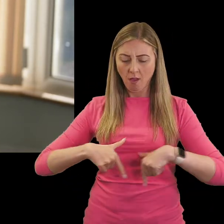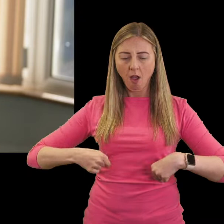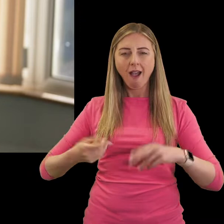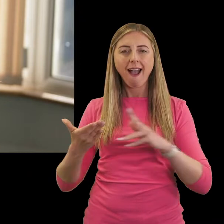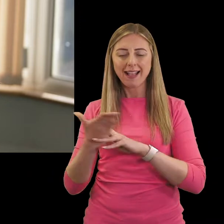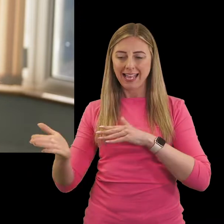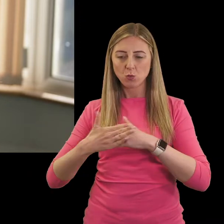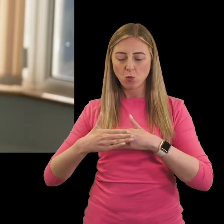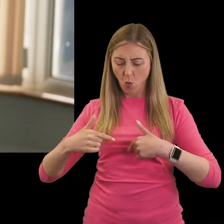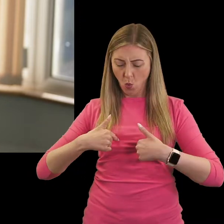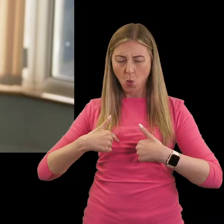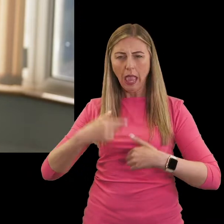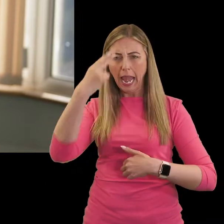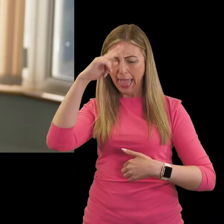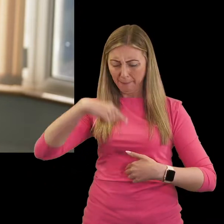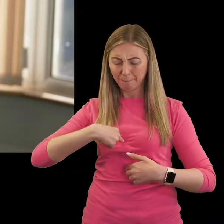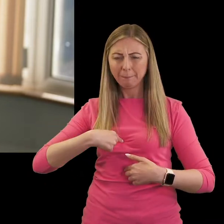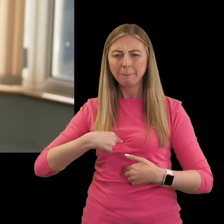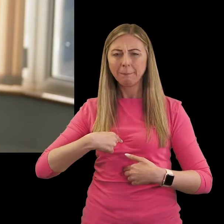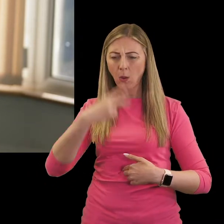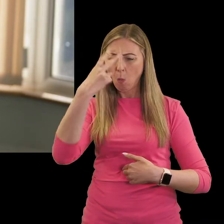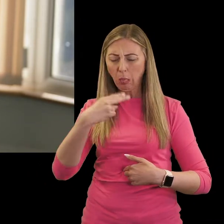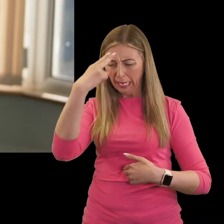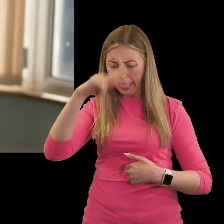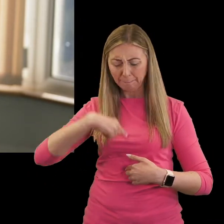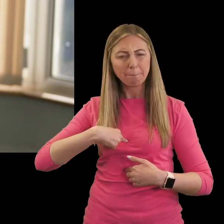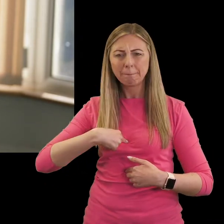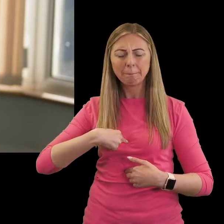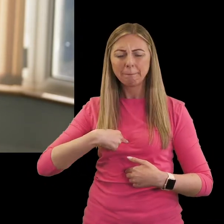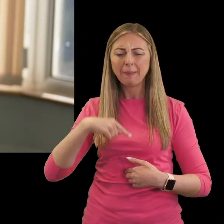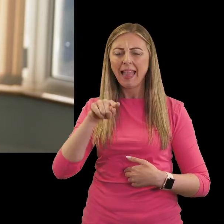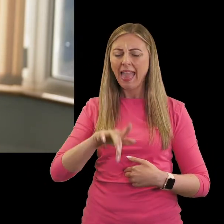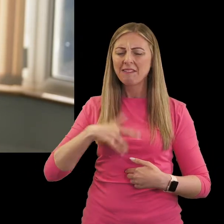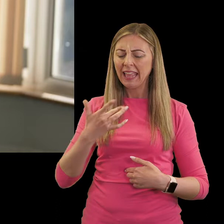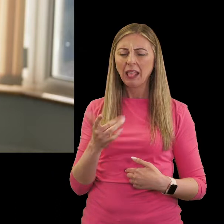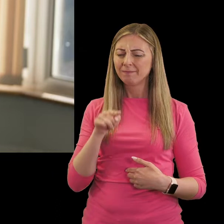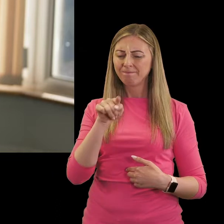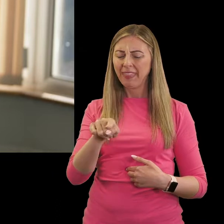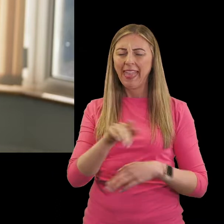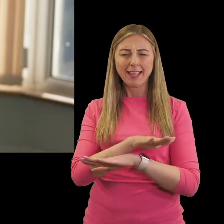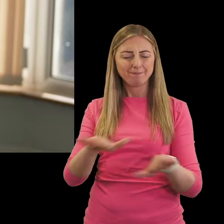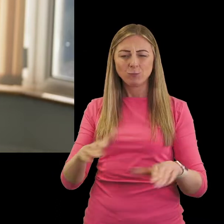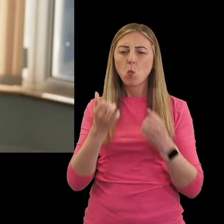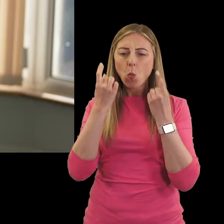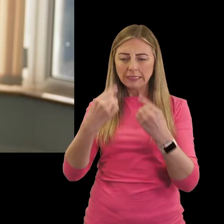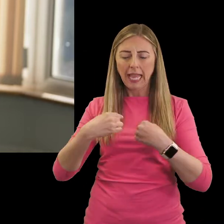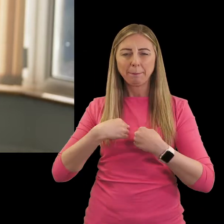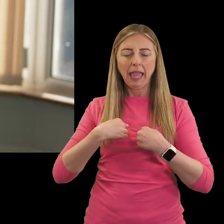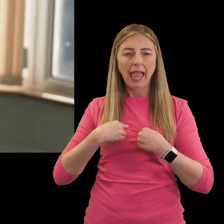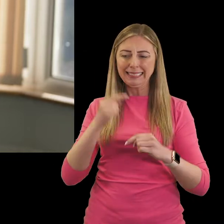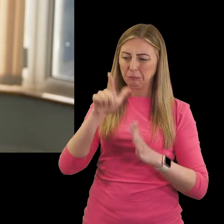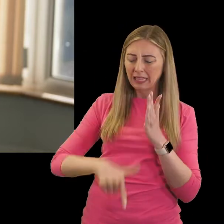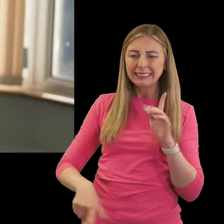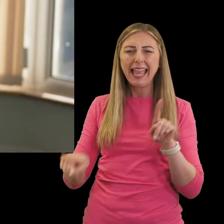start of a series of like microaggressions and just a lack of understanding in general for both my disability and